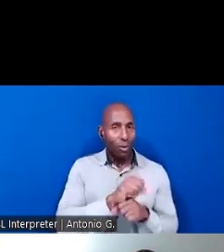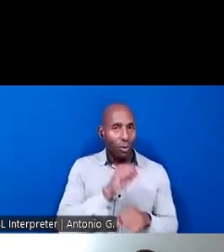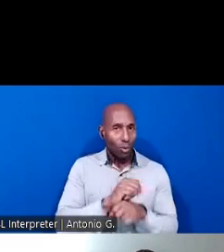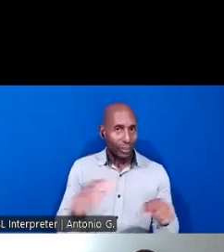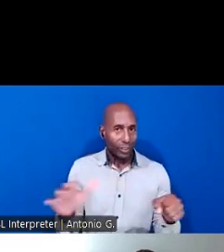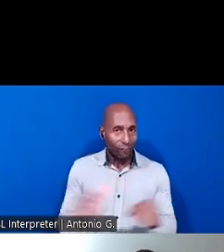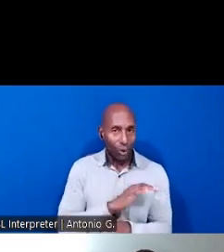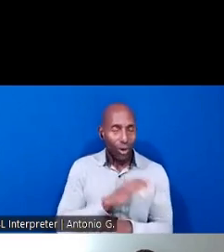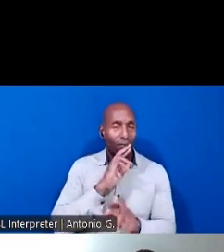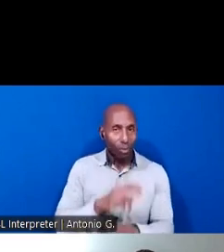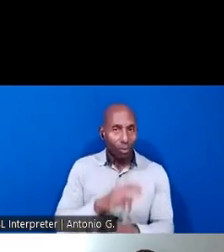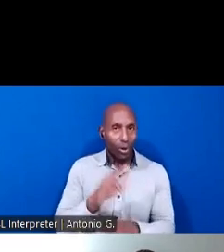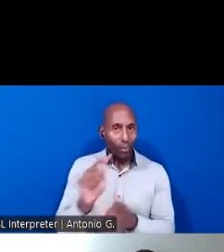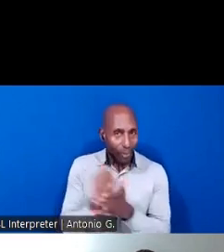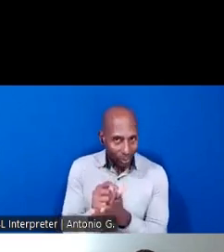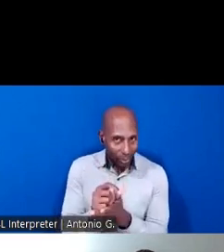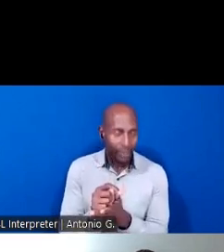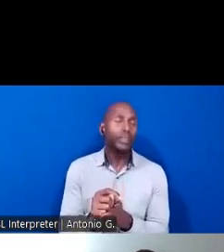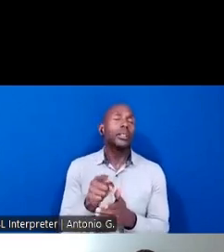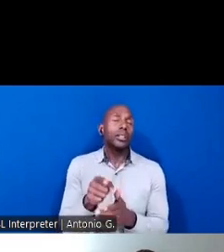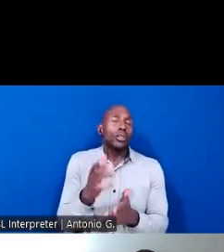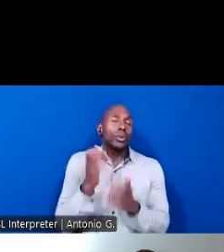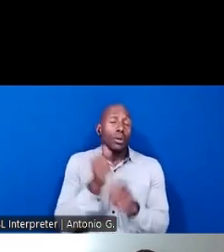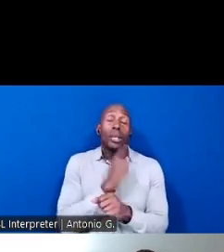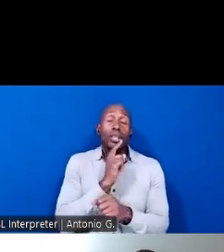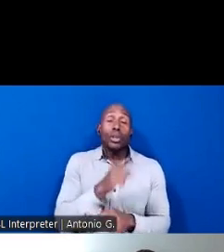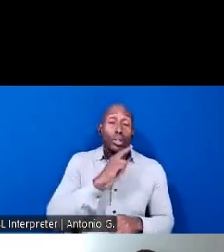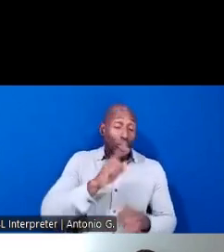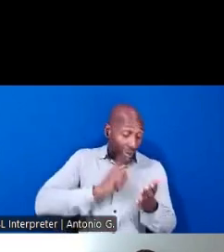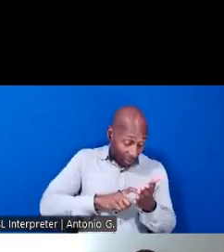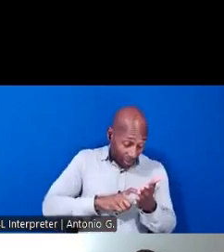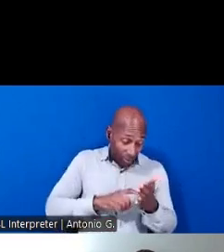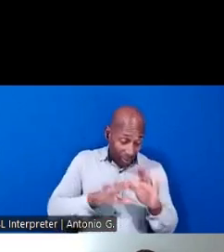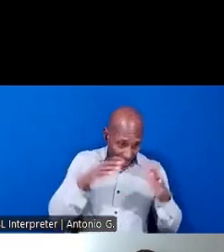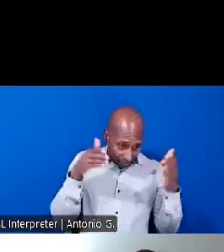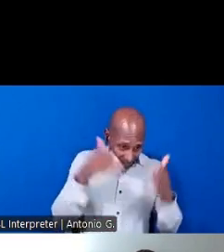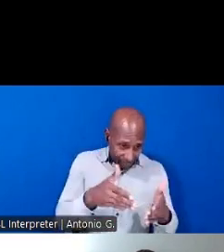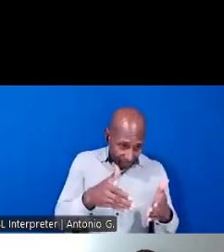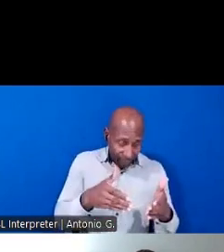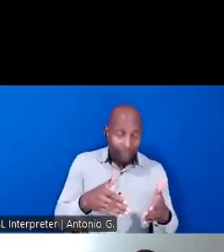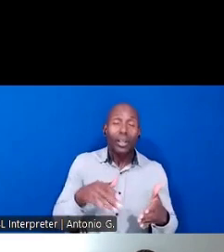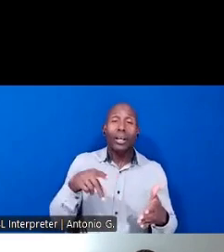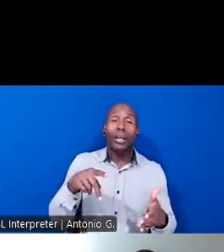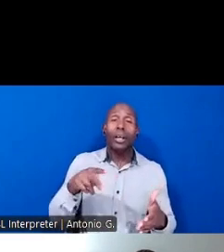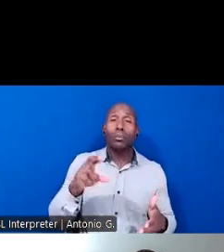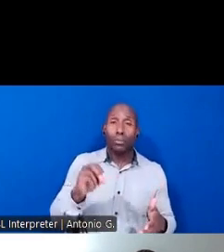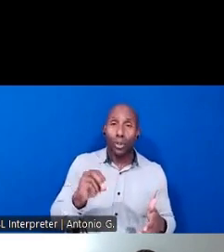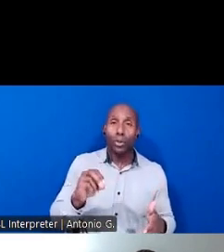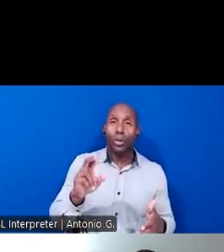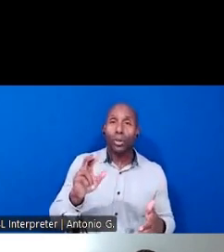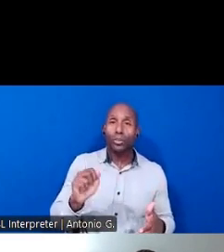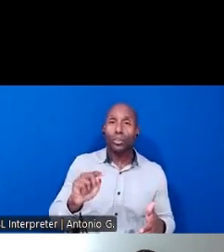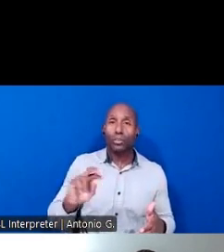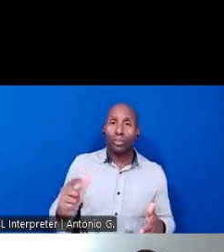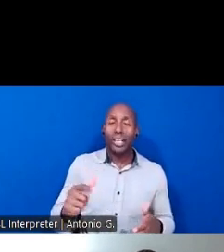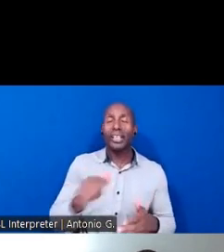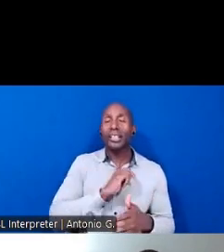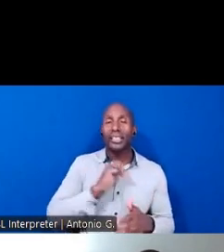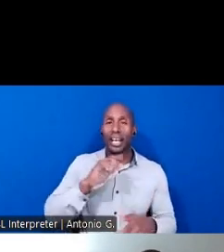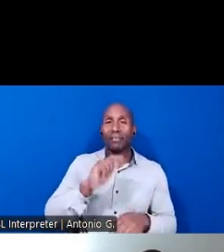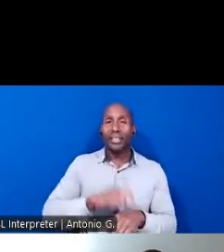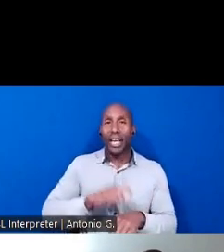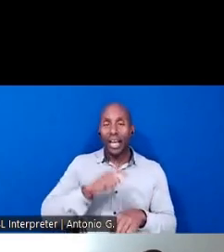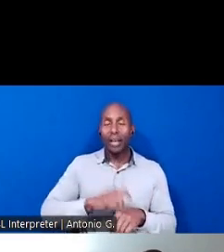make sure you're paying attention to the proration of staff time for the amount of time worked during the reporting